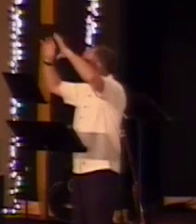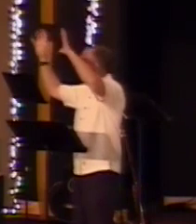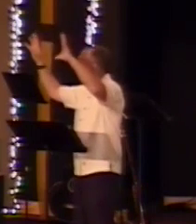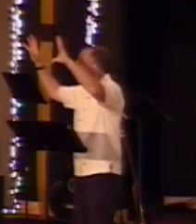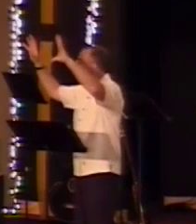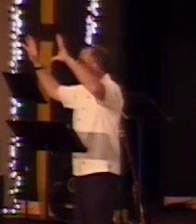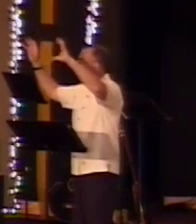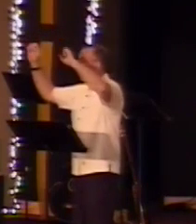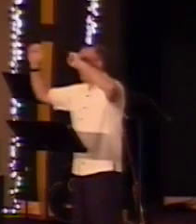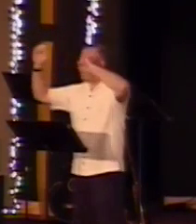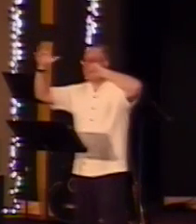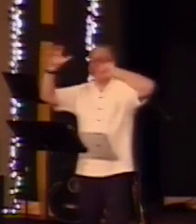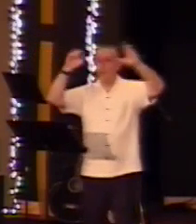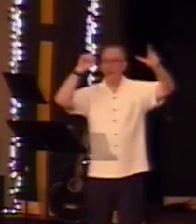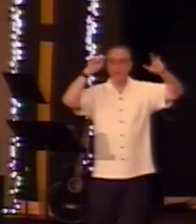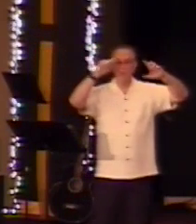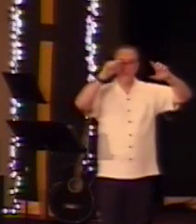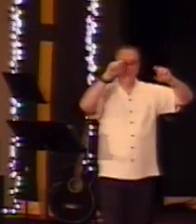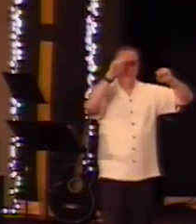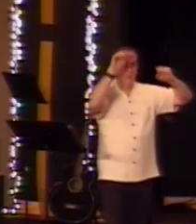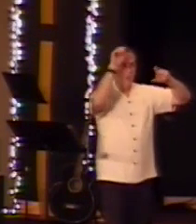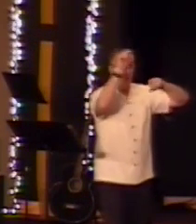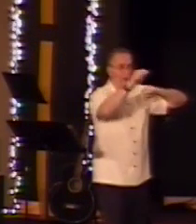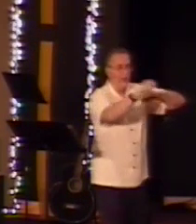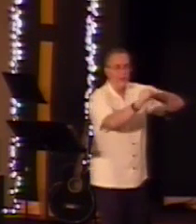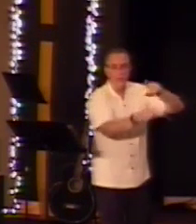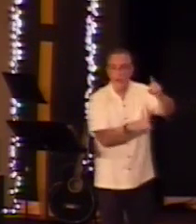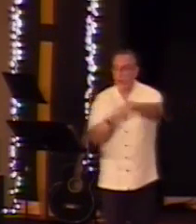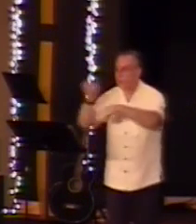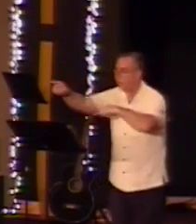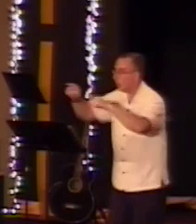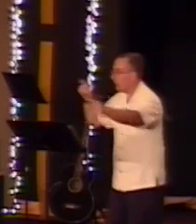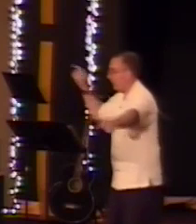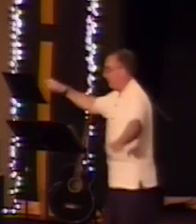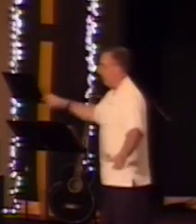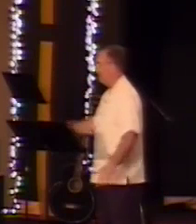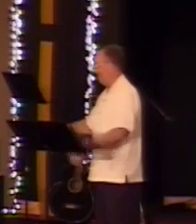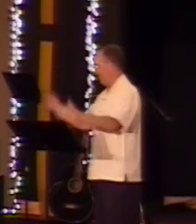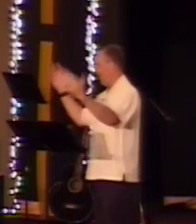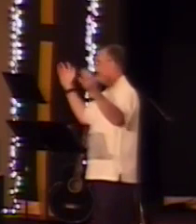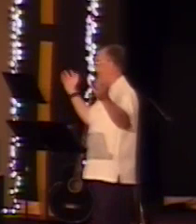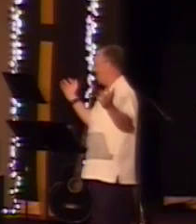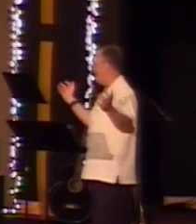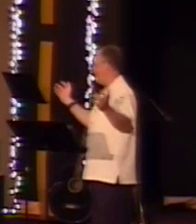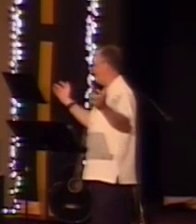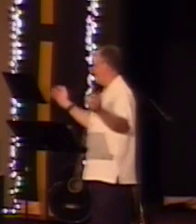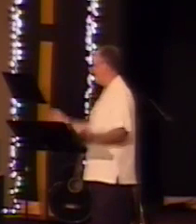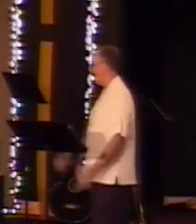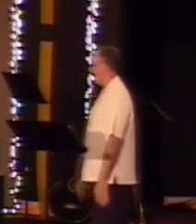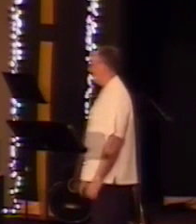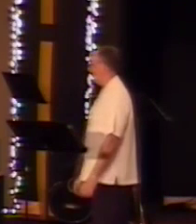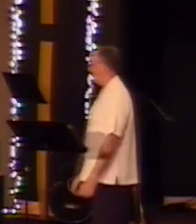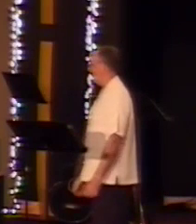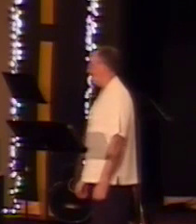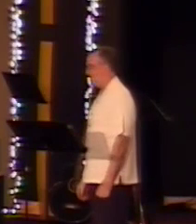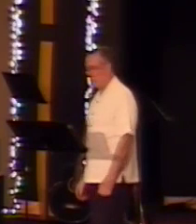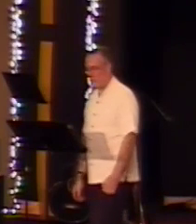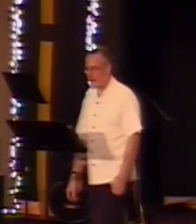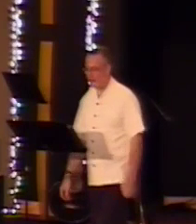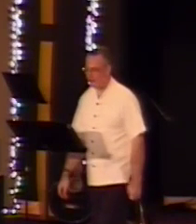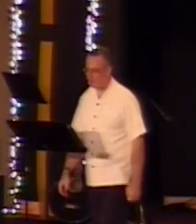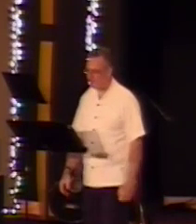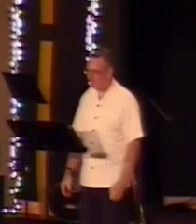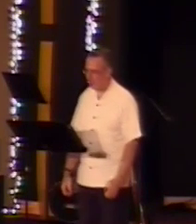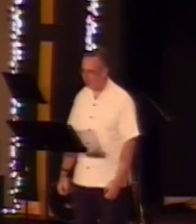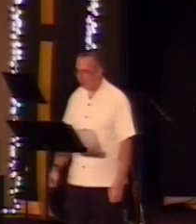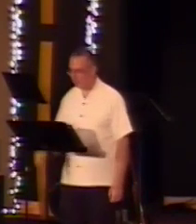And that council would meet to make decisions for each of the local churches. See how they departed from the original